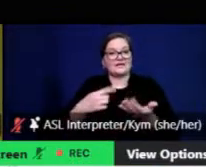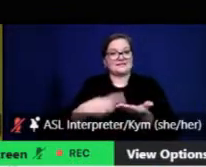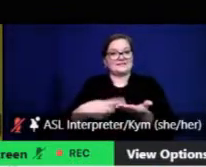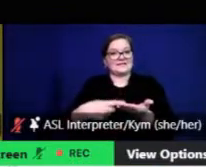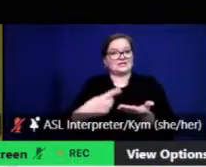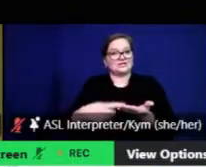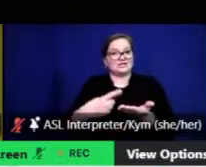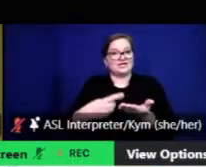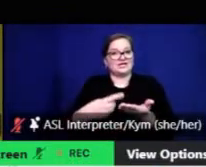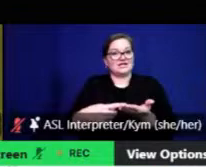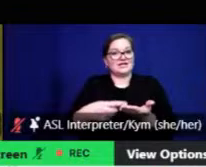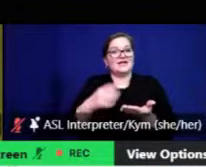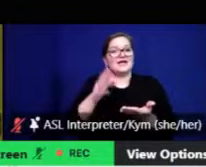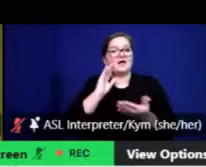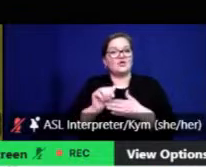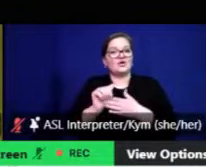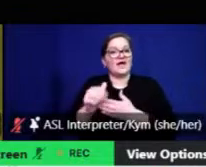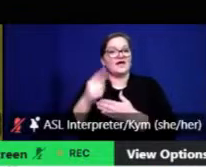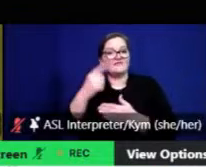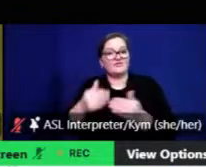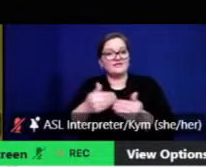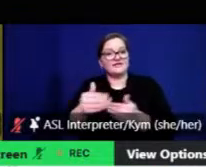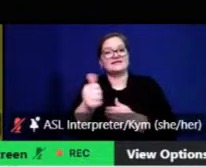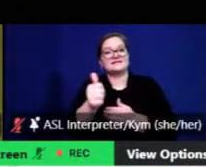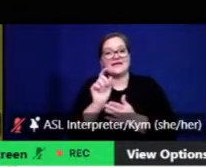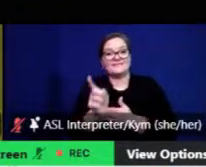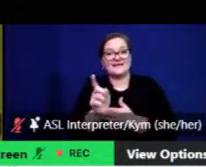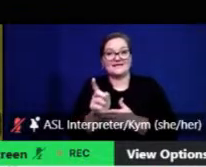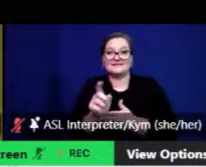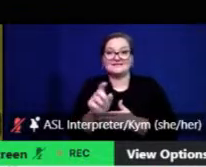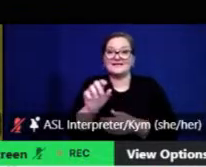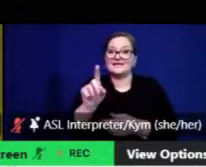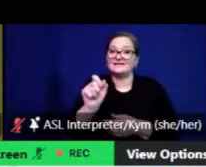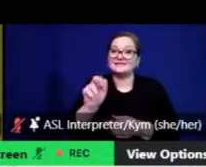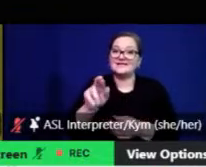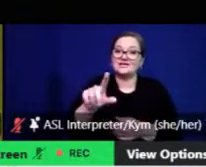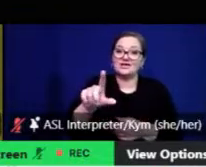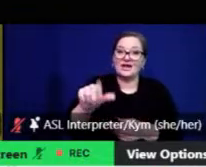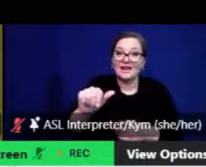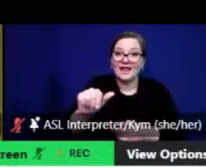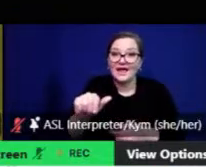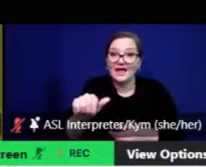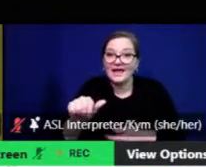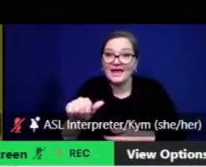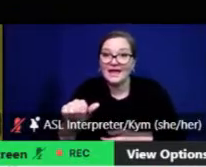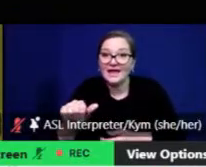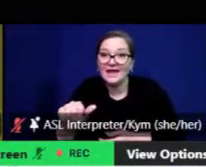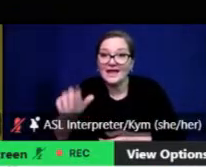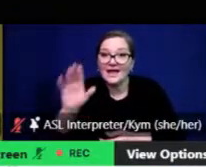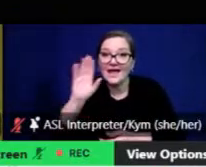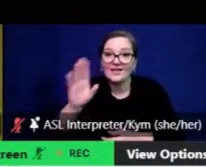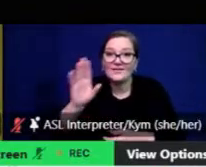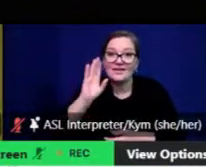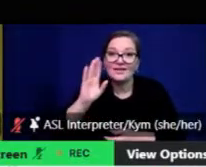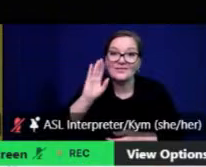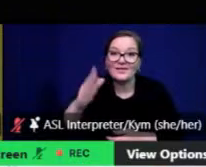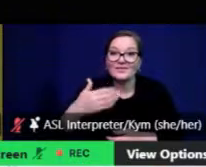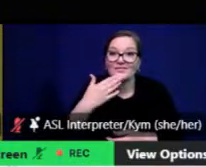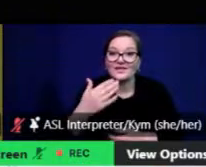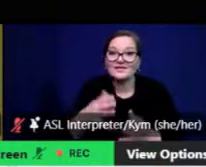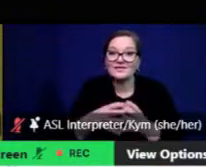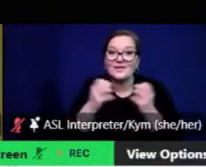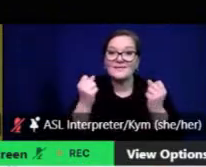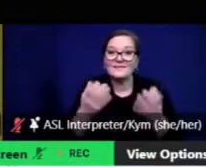next 10 minutes or more. Dr. L.A.? Yeah, thanks so much, Haley and Whitney. So many great